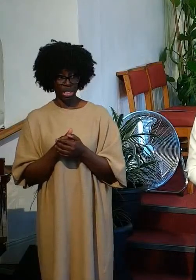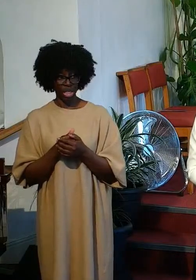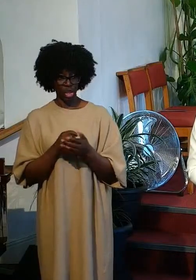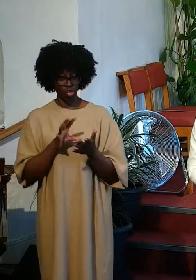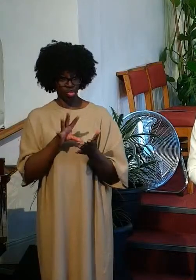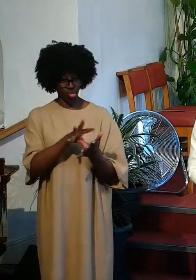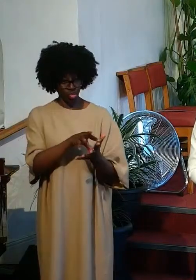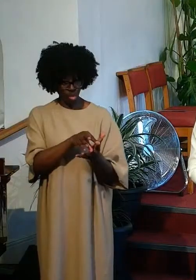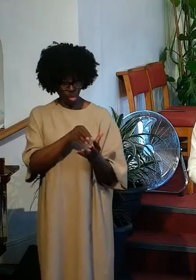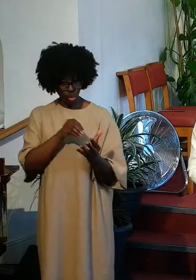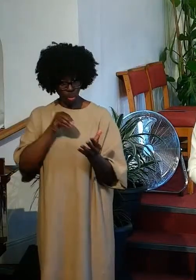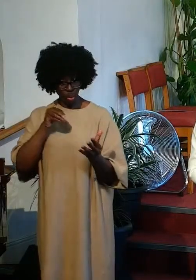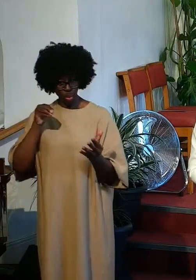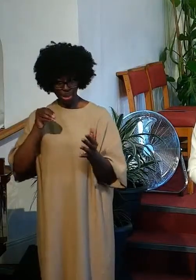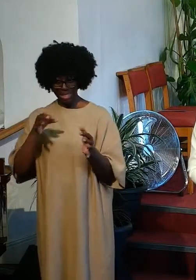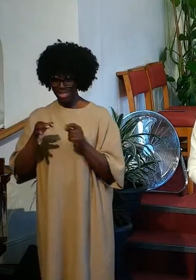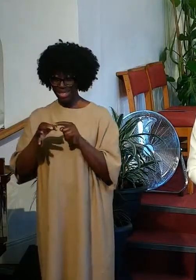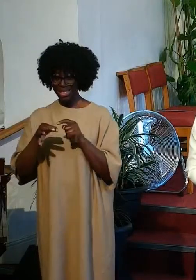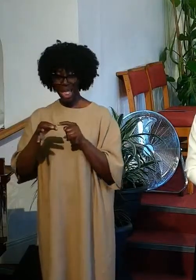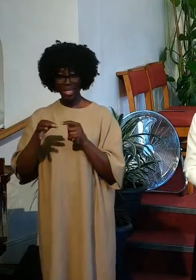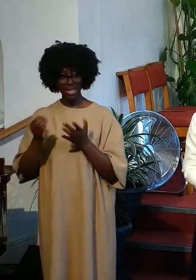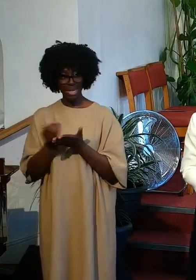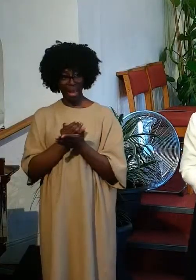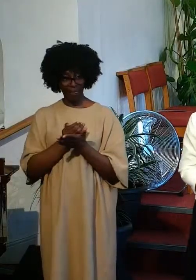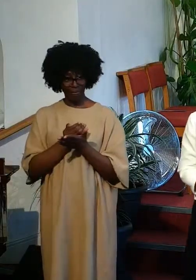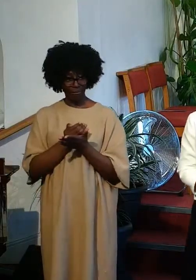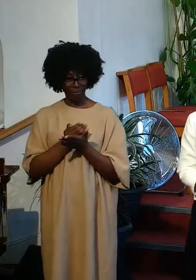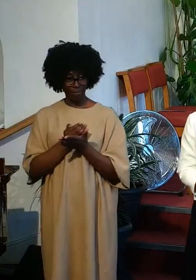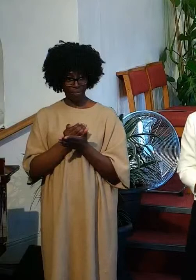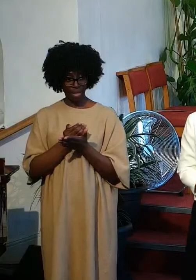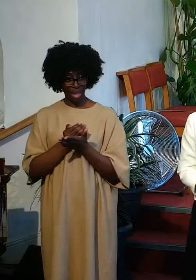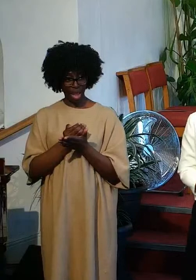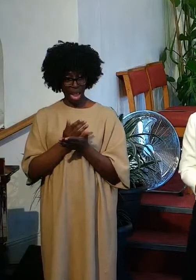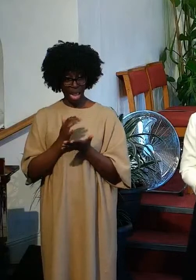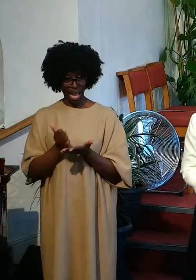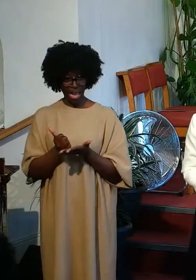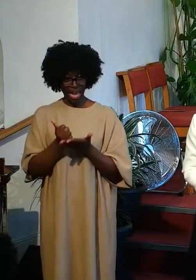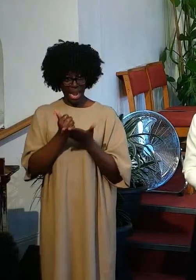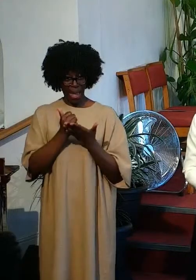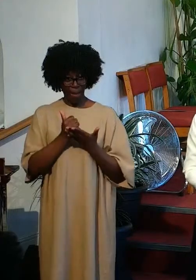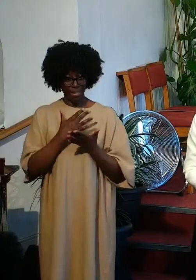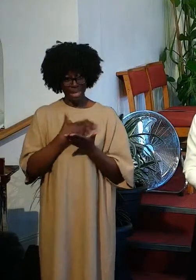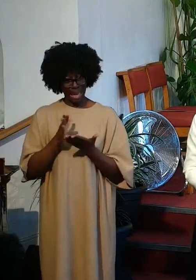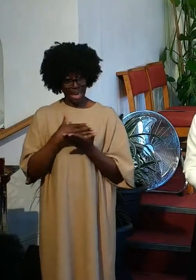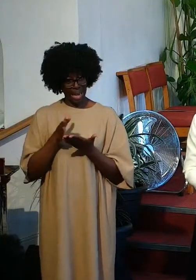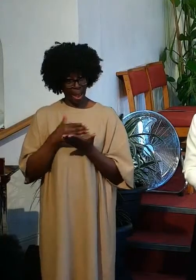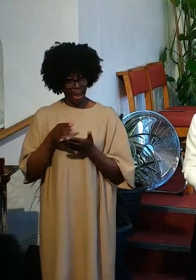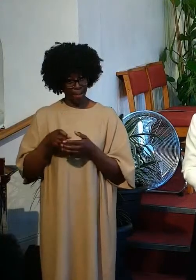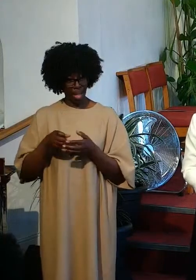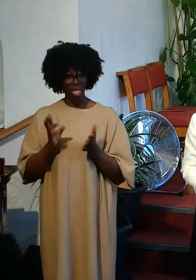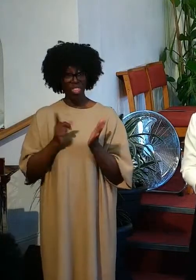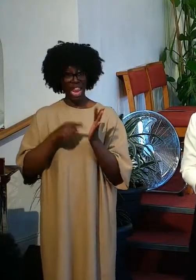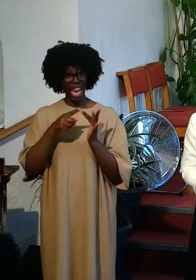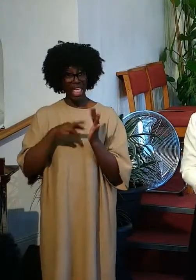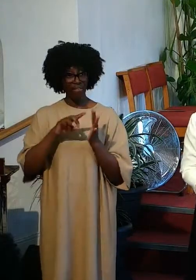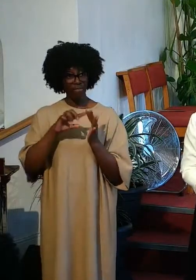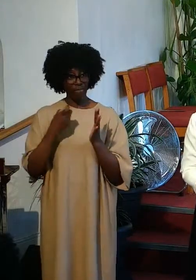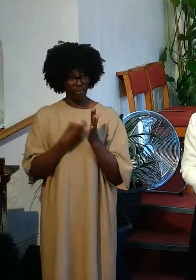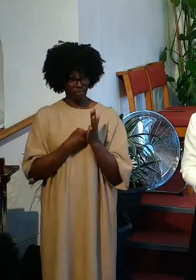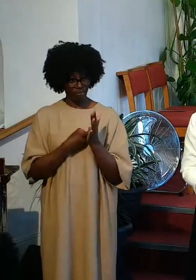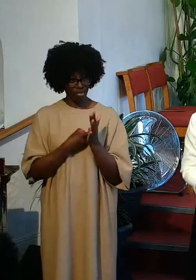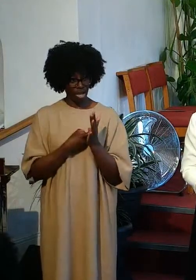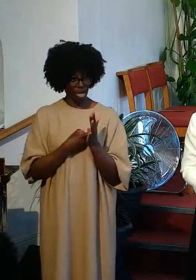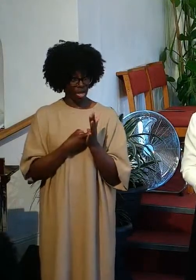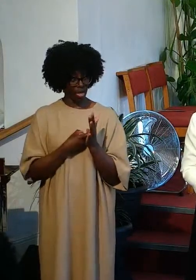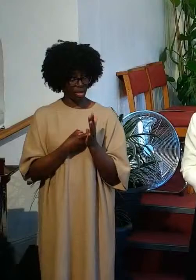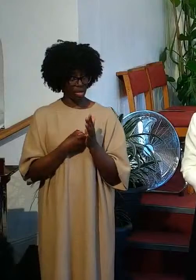cells safely and excreted and detoxified in the liver safely, with a few exceptions. There are still some toxic